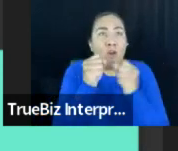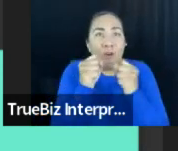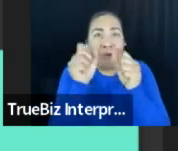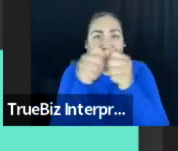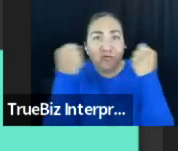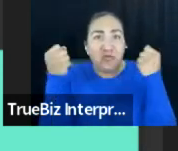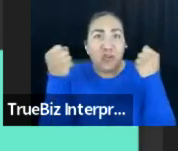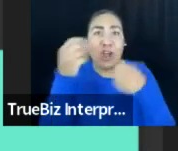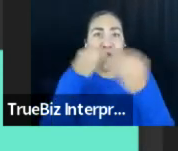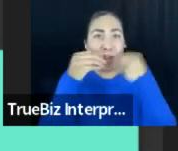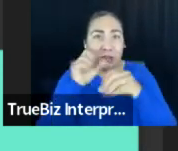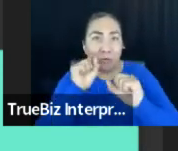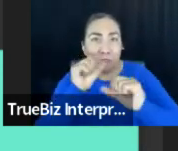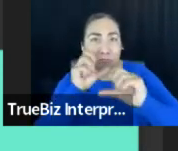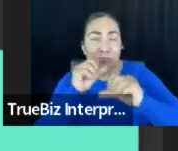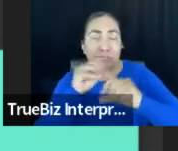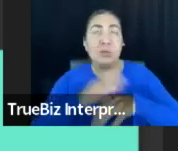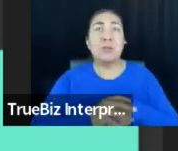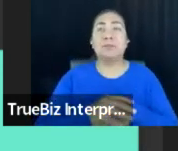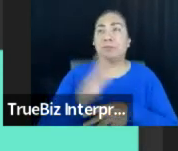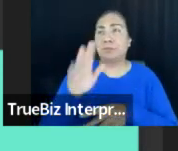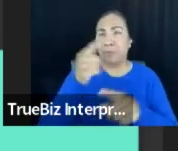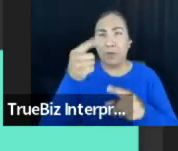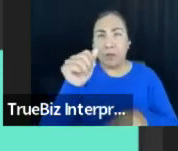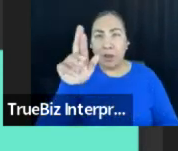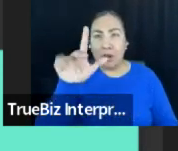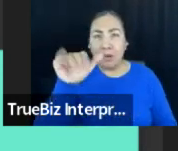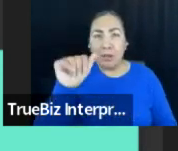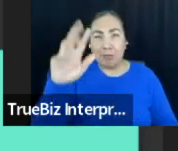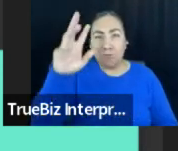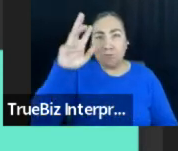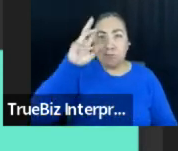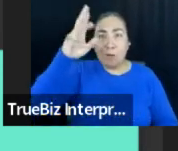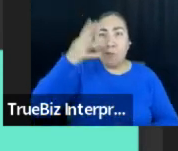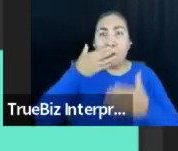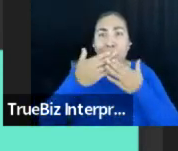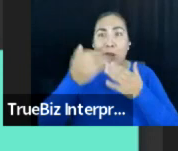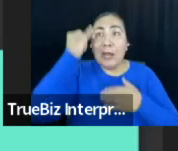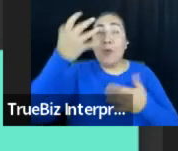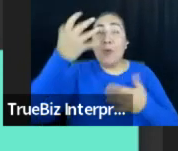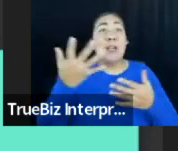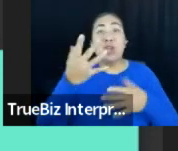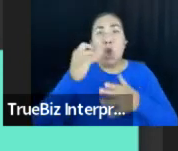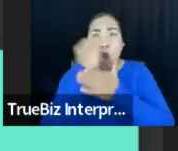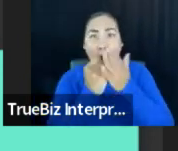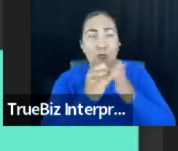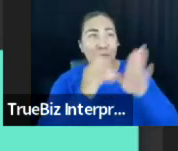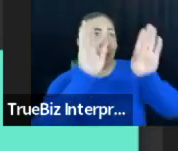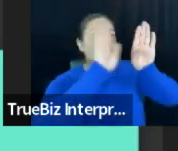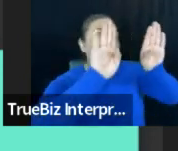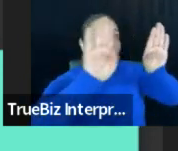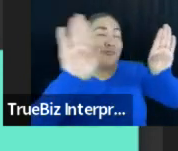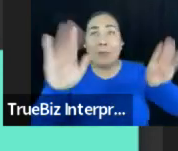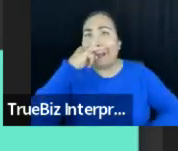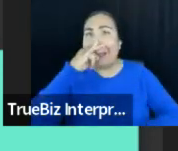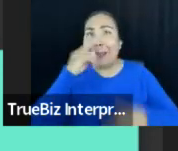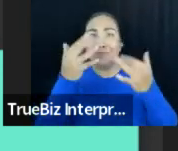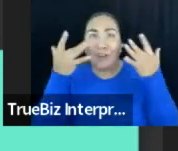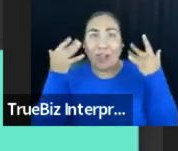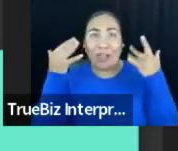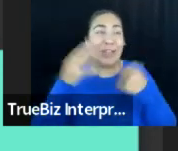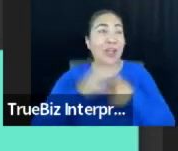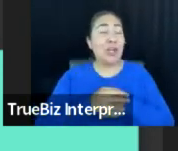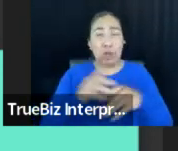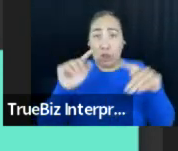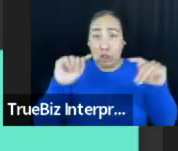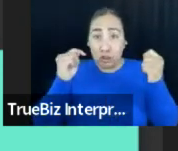the beautiful idea of artwork on the walls that are kid friendly, or potentially toys to keep kids